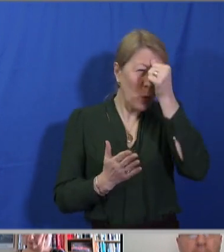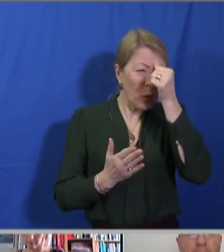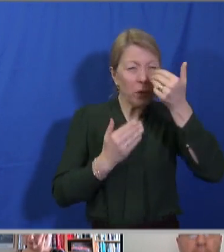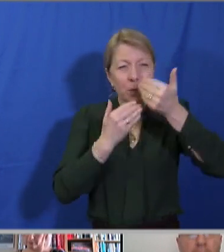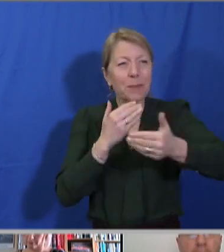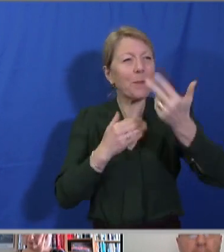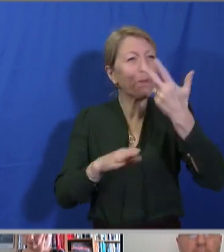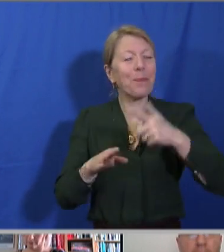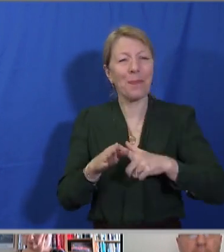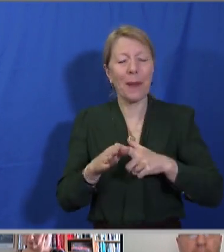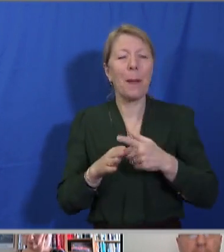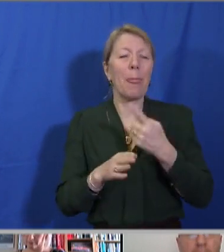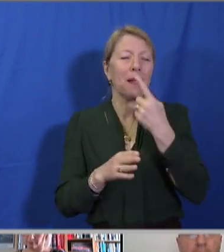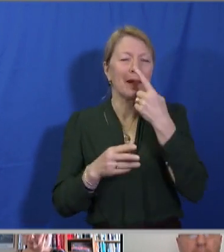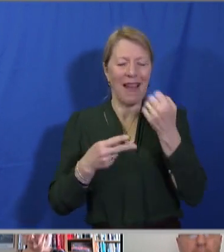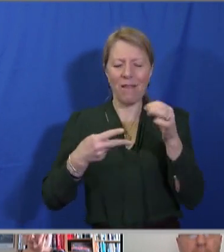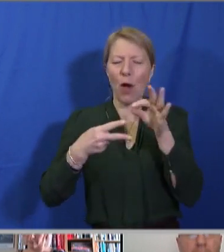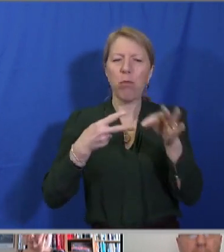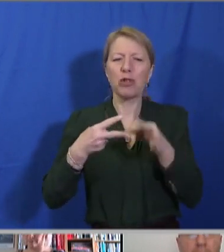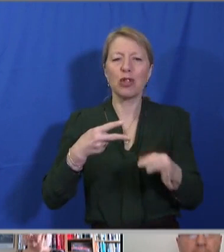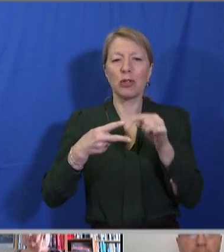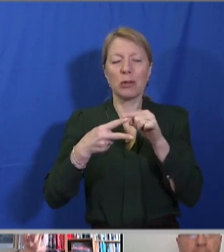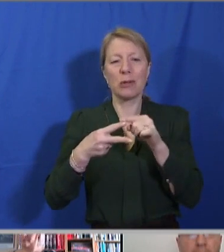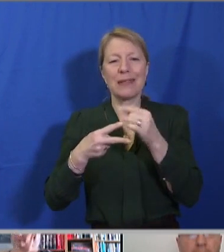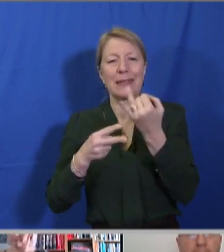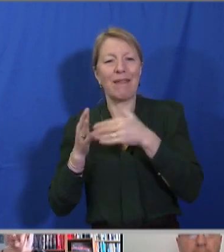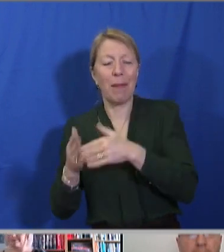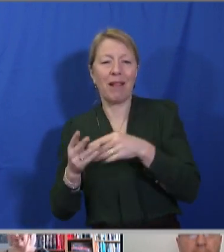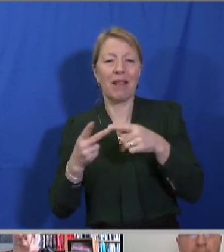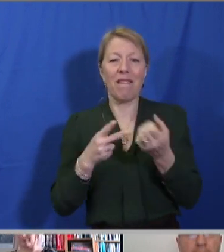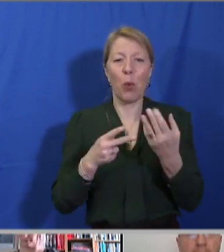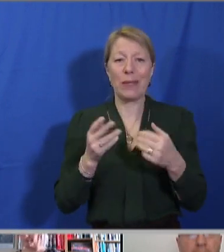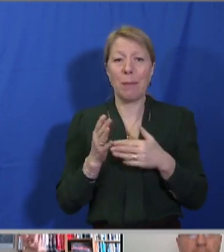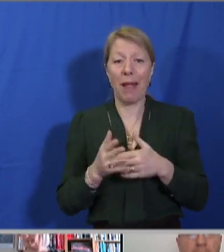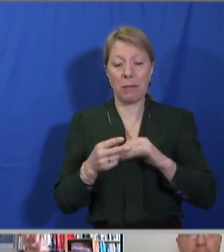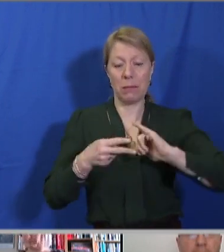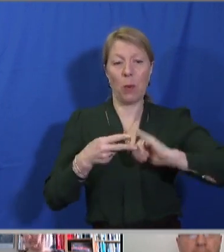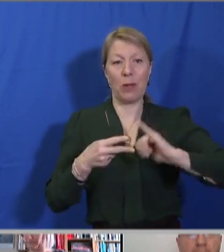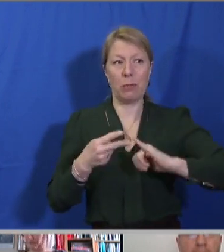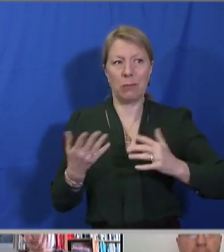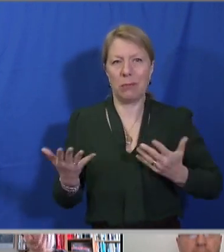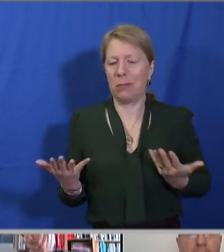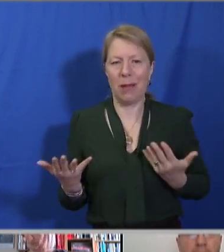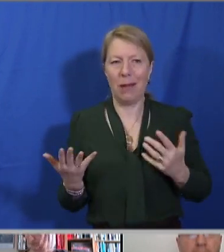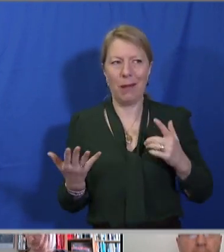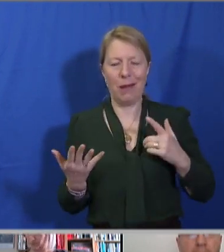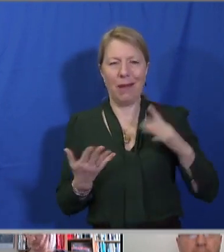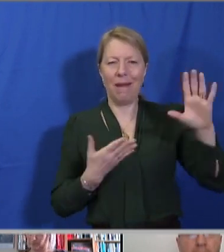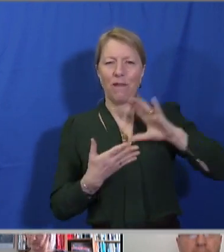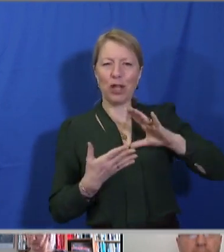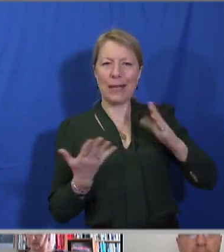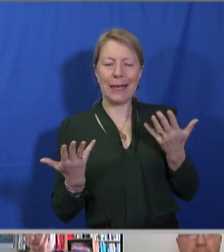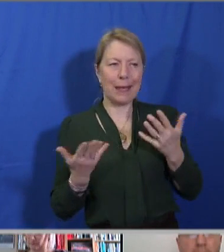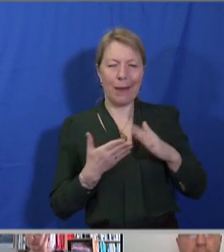million, depending on what option was agreed on. At this minute in time, the department quite simply doesn't have that additional money to